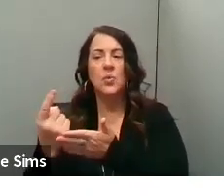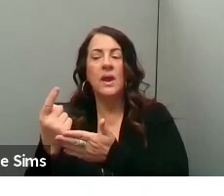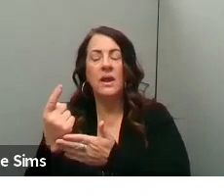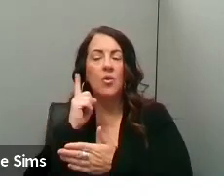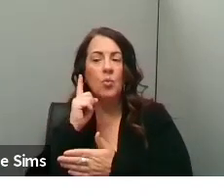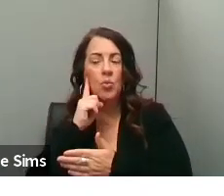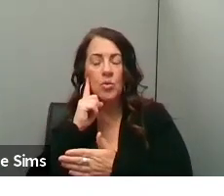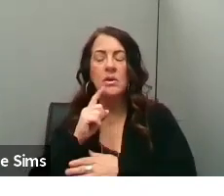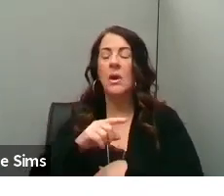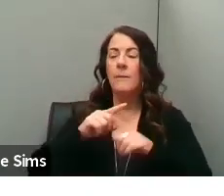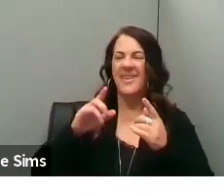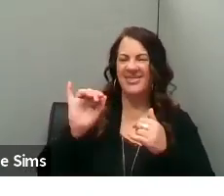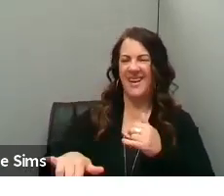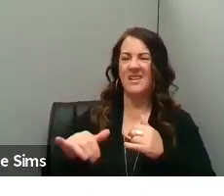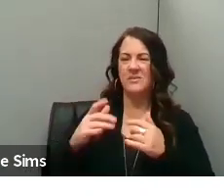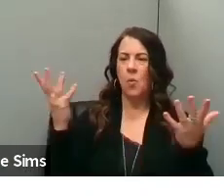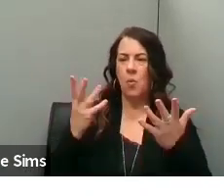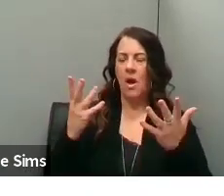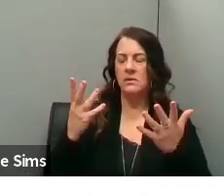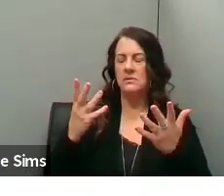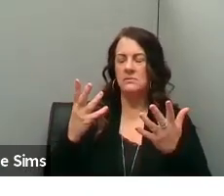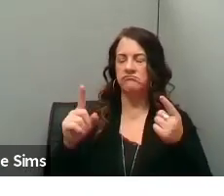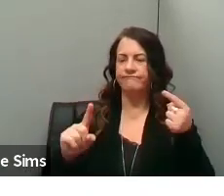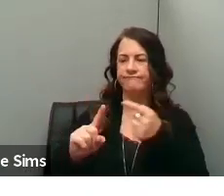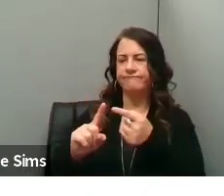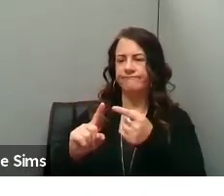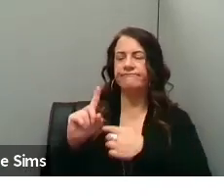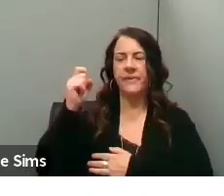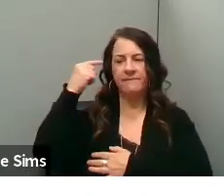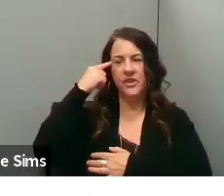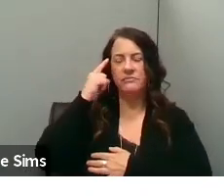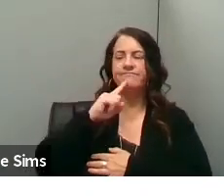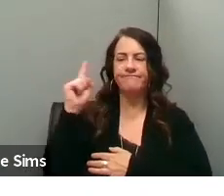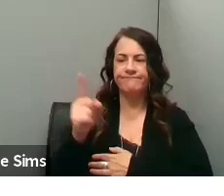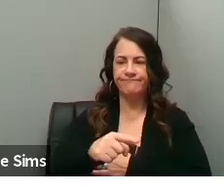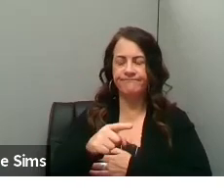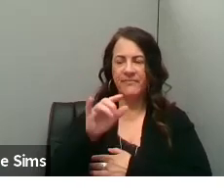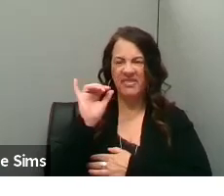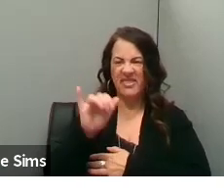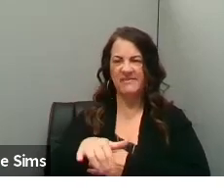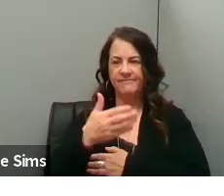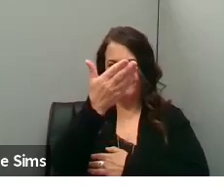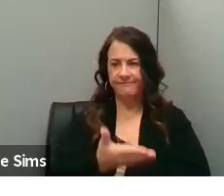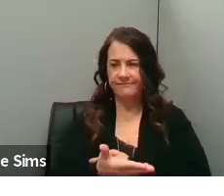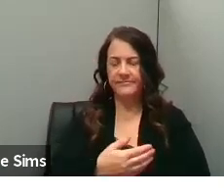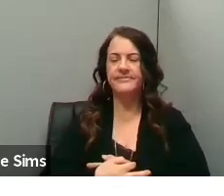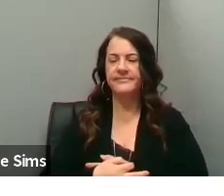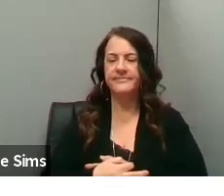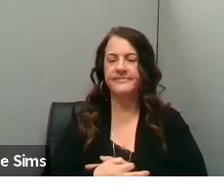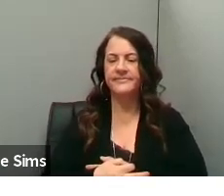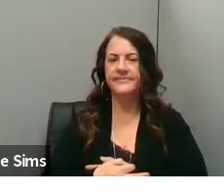just the starting point, is the executive order that the governor issued. Next slide, please.